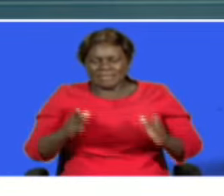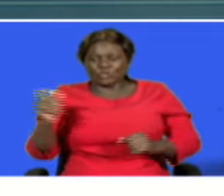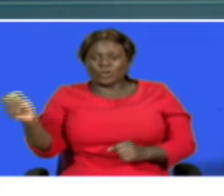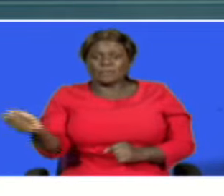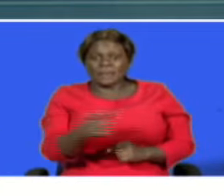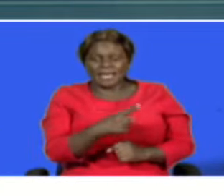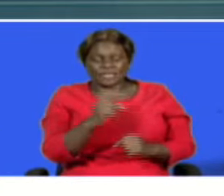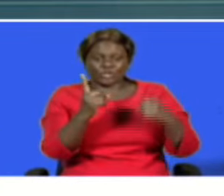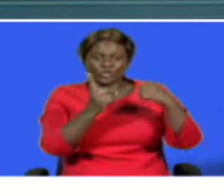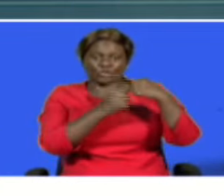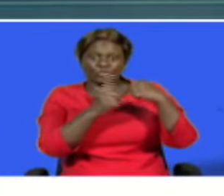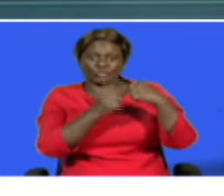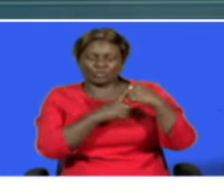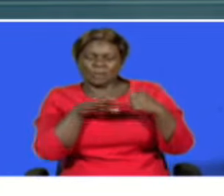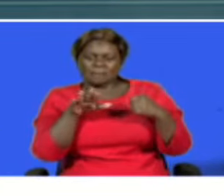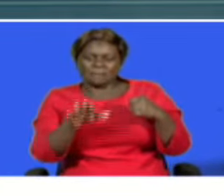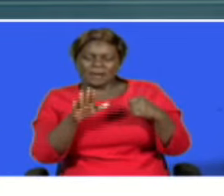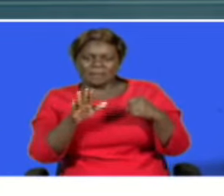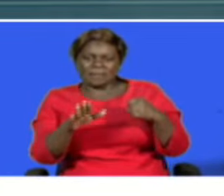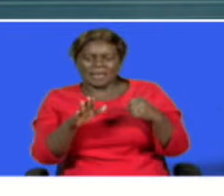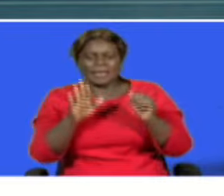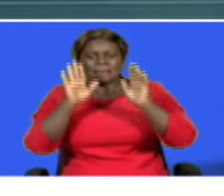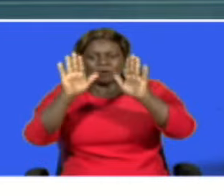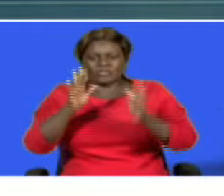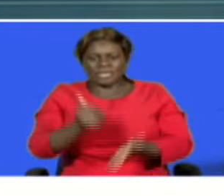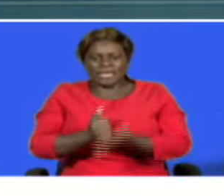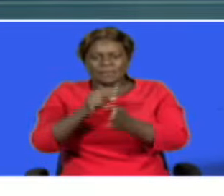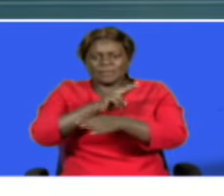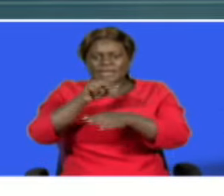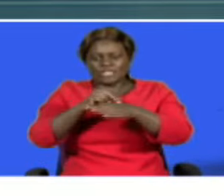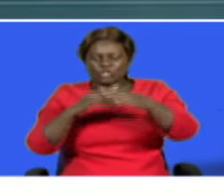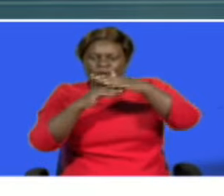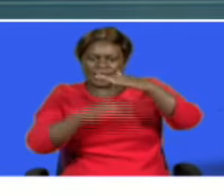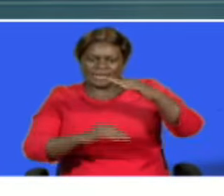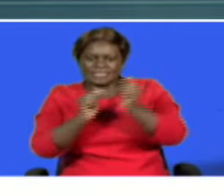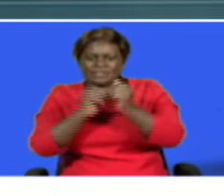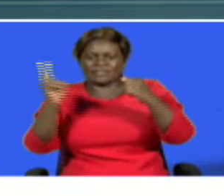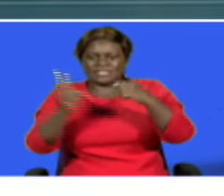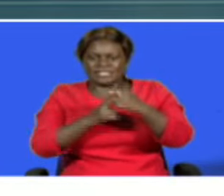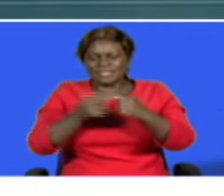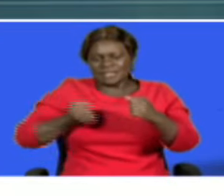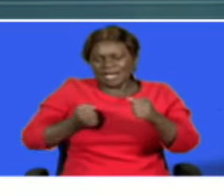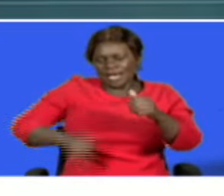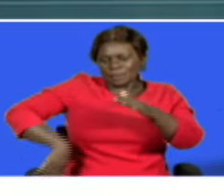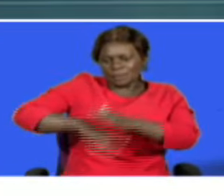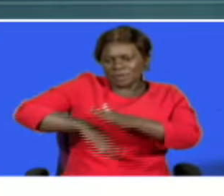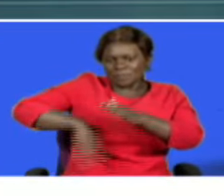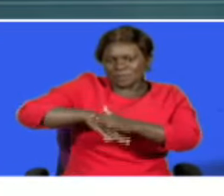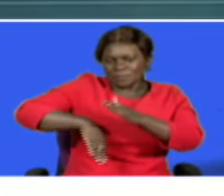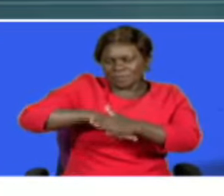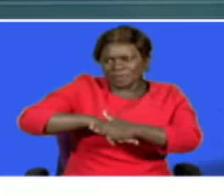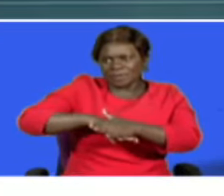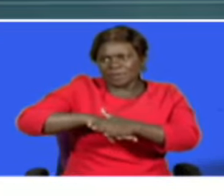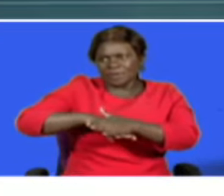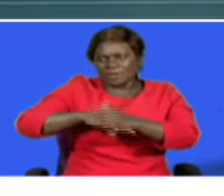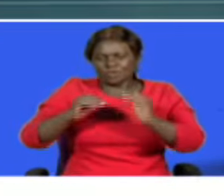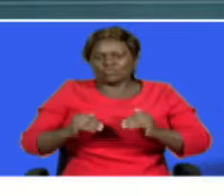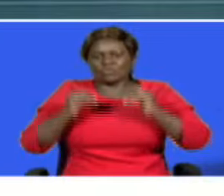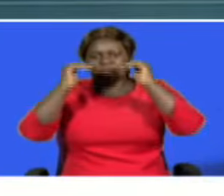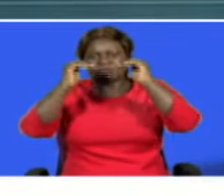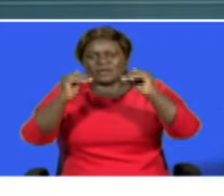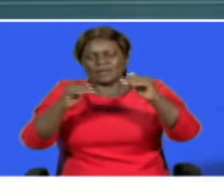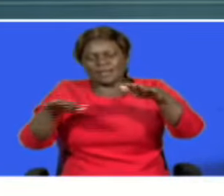Month of June. Serenge was integral in helping the National Under-17 Girls Football Team, the Junior Starlets, in qualifying